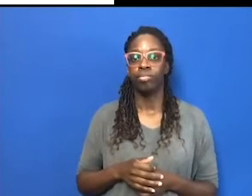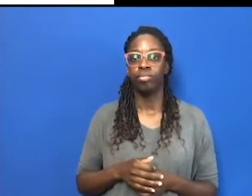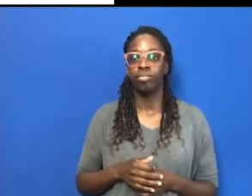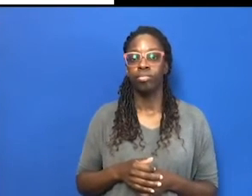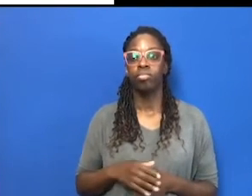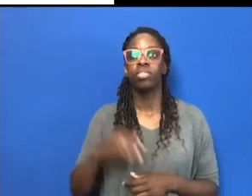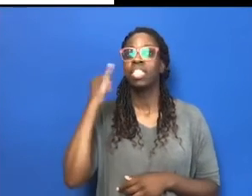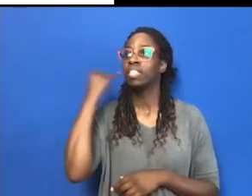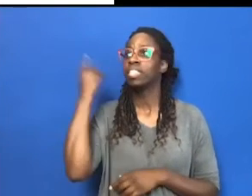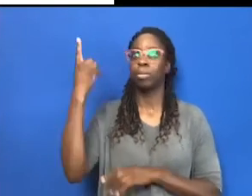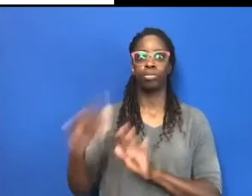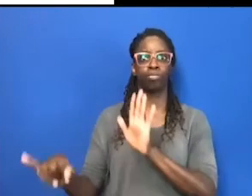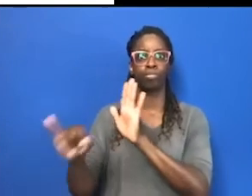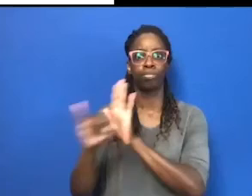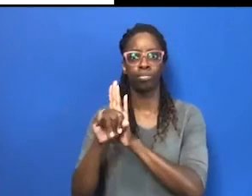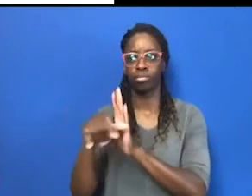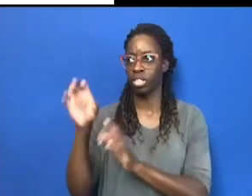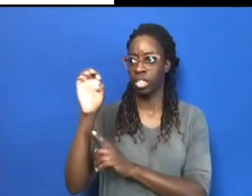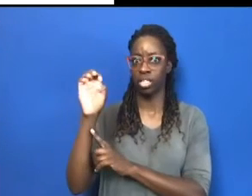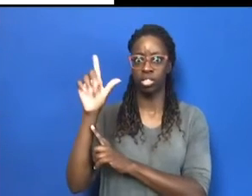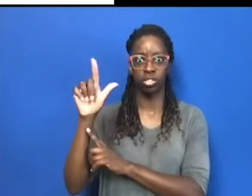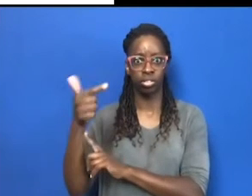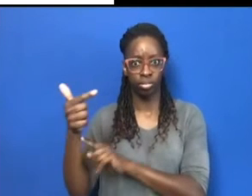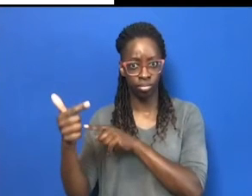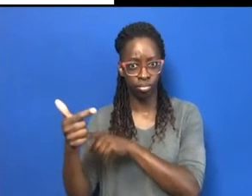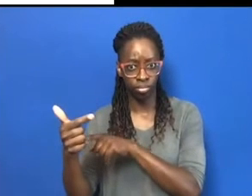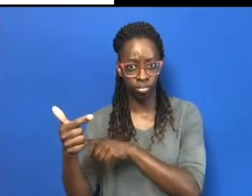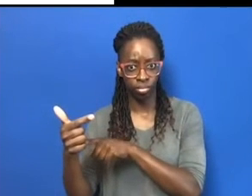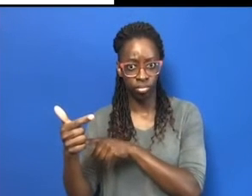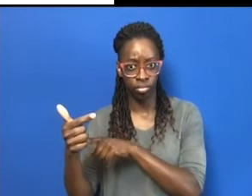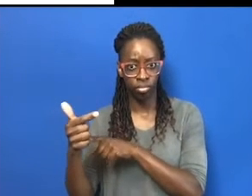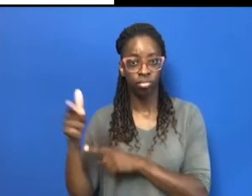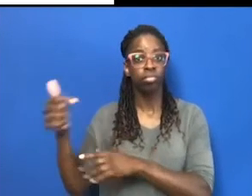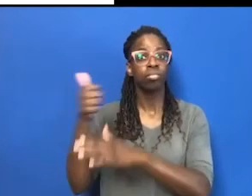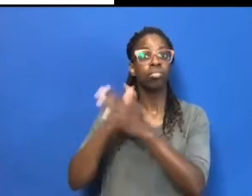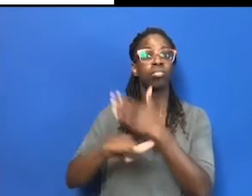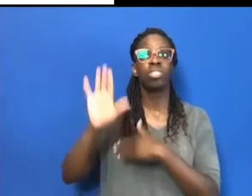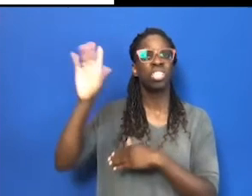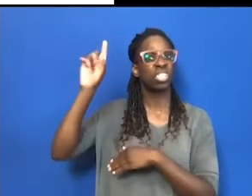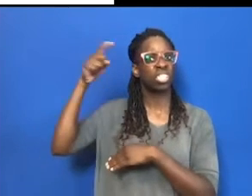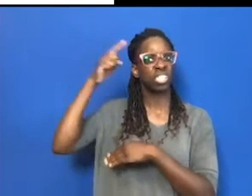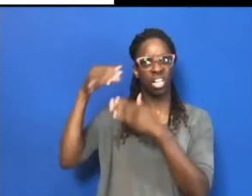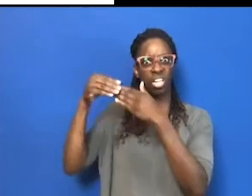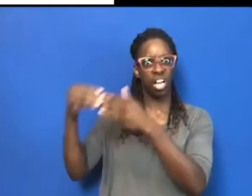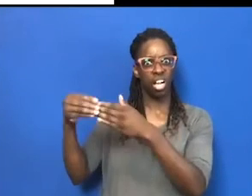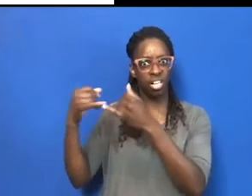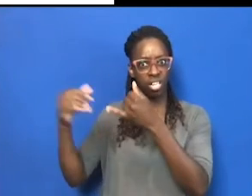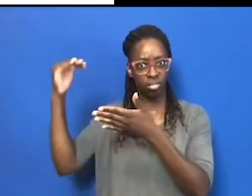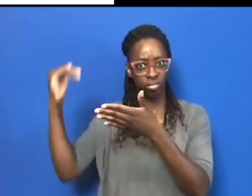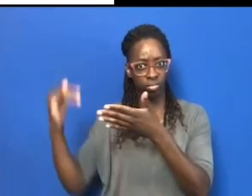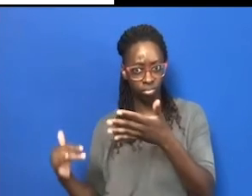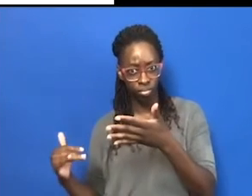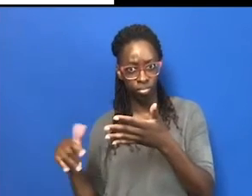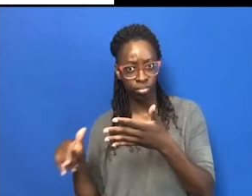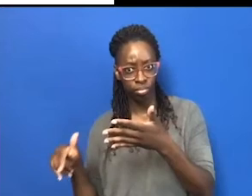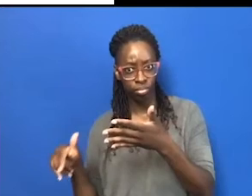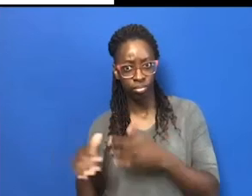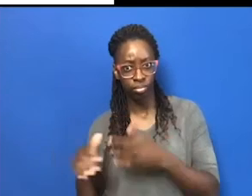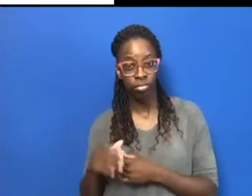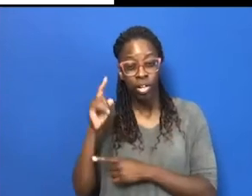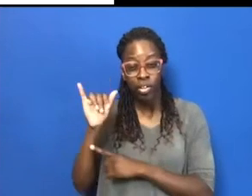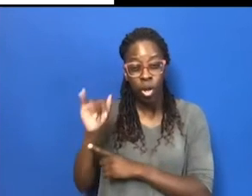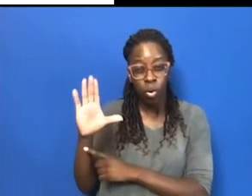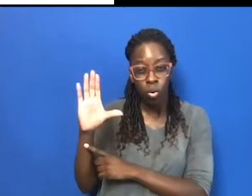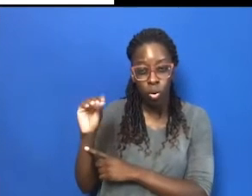state's ELGs did the science, technology, and engineering indicators that we coded come. So we were